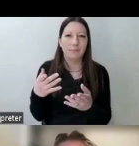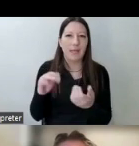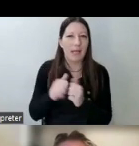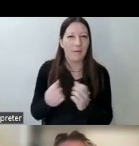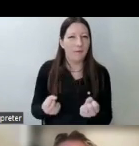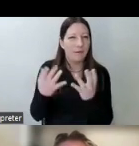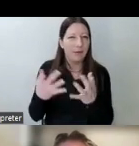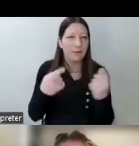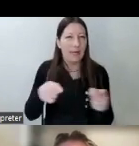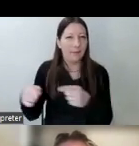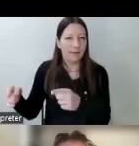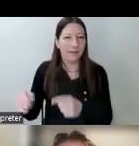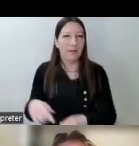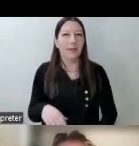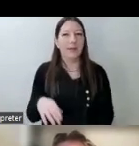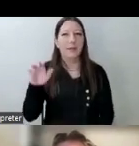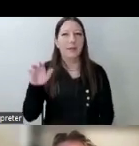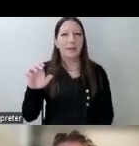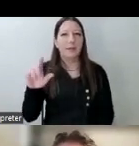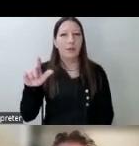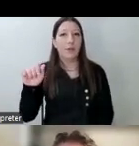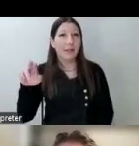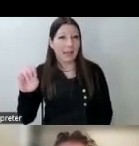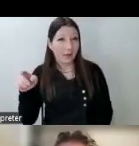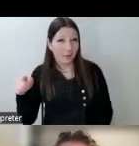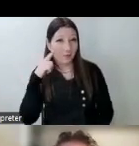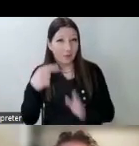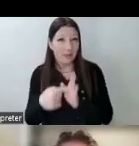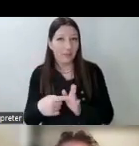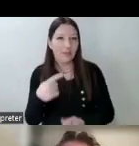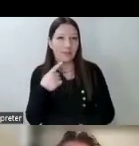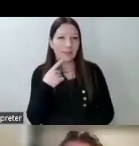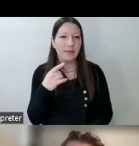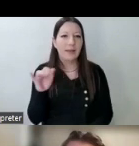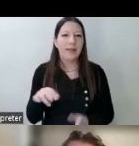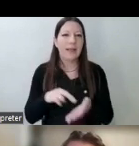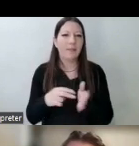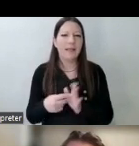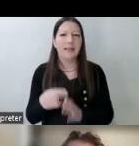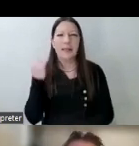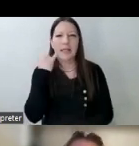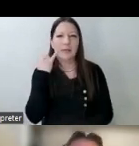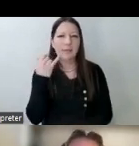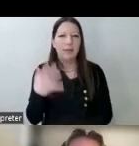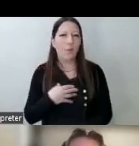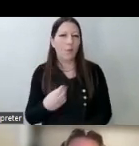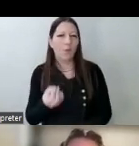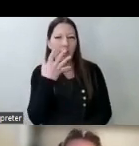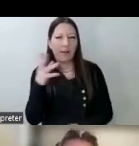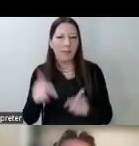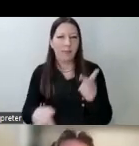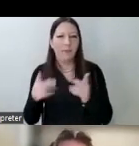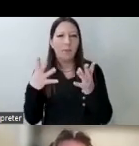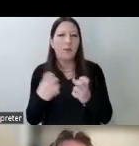this means that white people who want to save old growth forests, preserve watersheds, maintain biodiversity, have a different